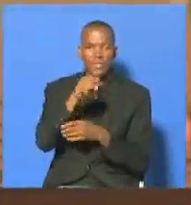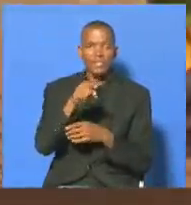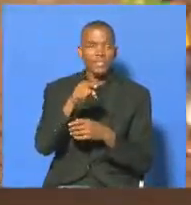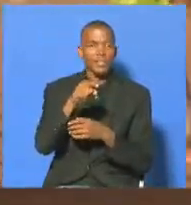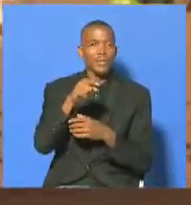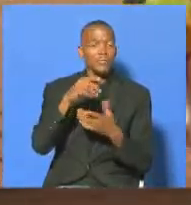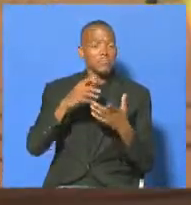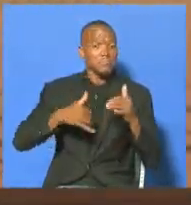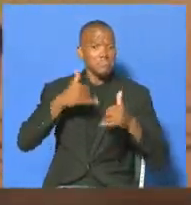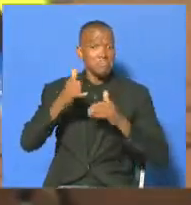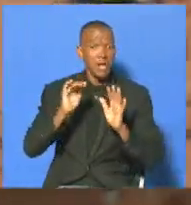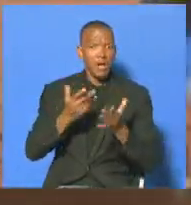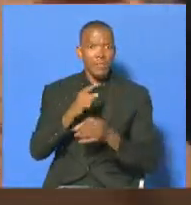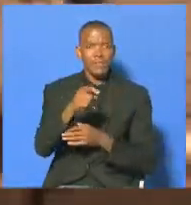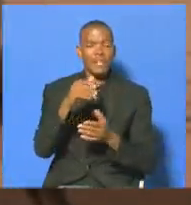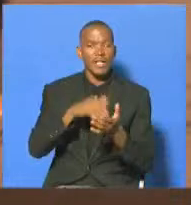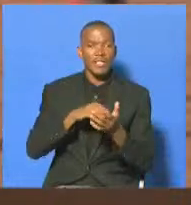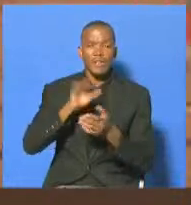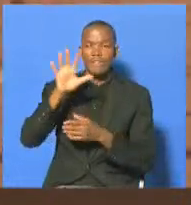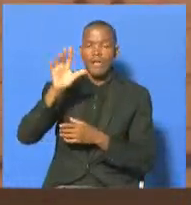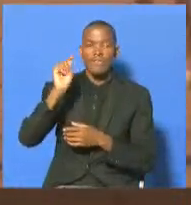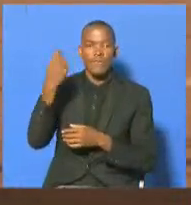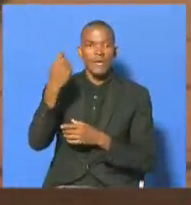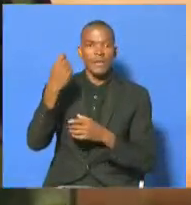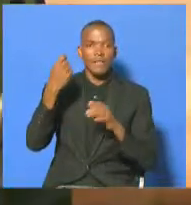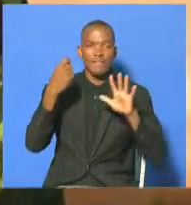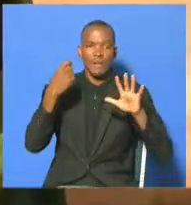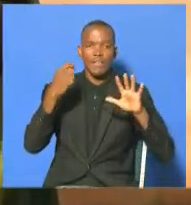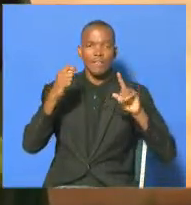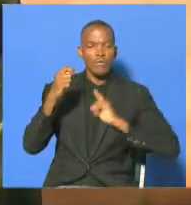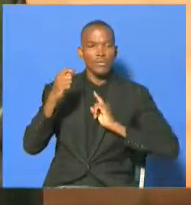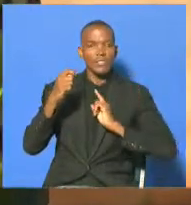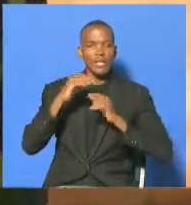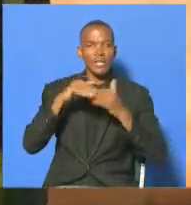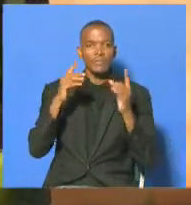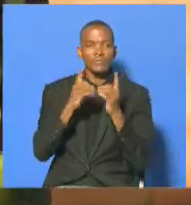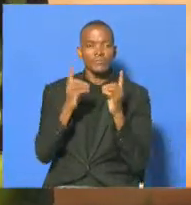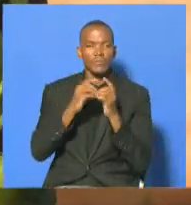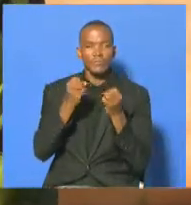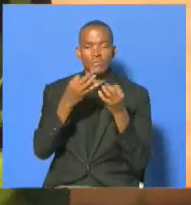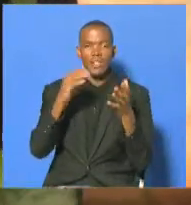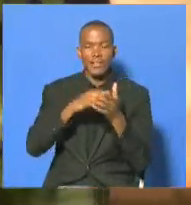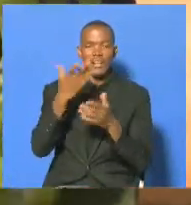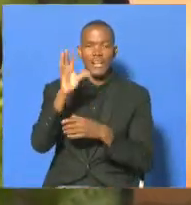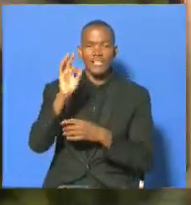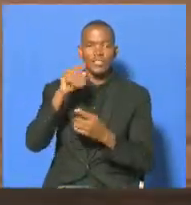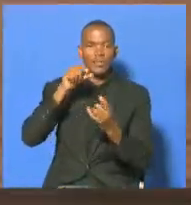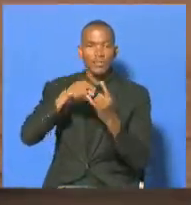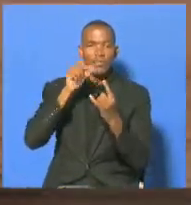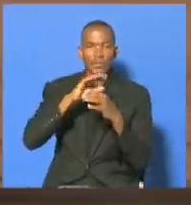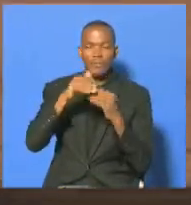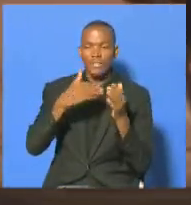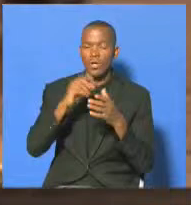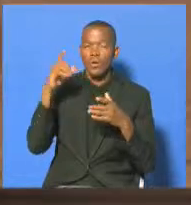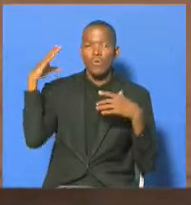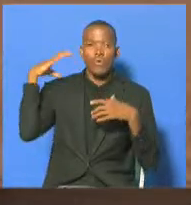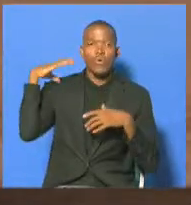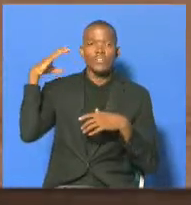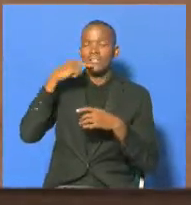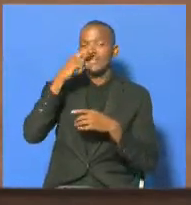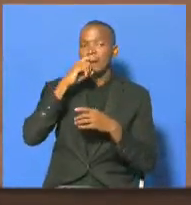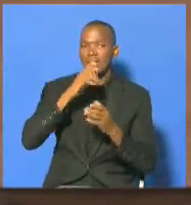level. United have managed 5 wins, 7 draws and 5 losses and managed to score 19 goals, something the coach said they aim to